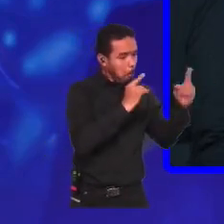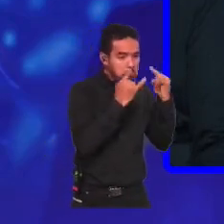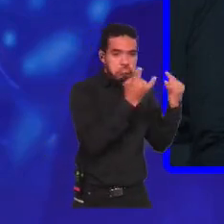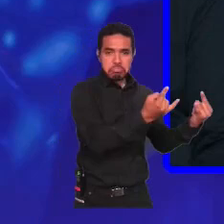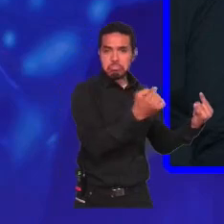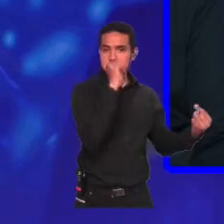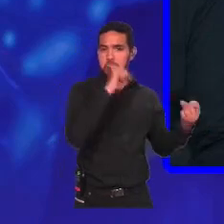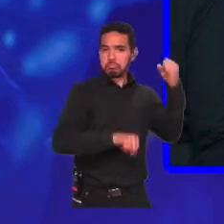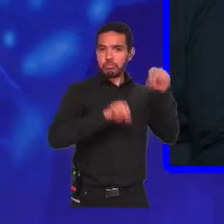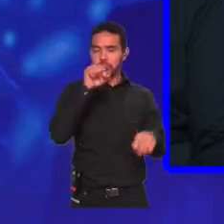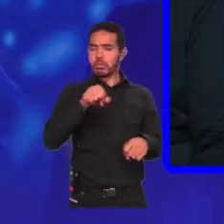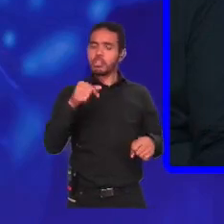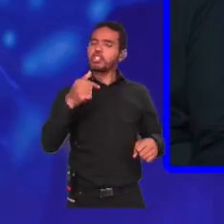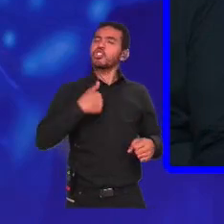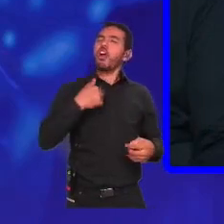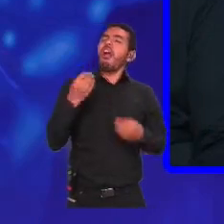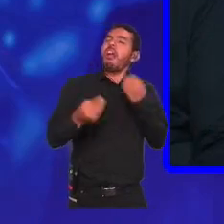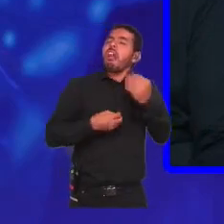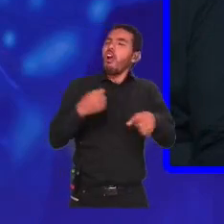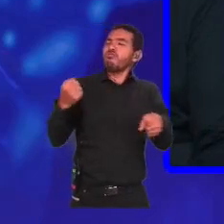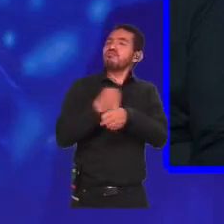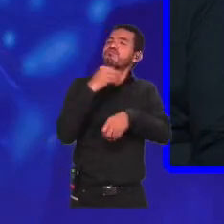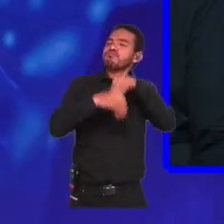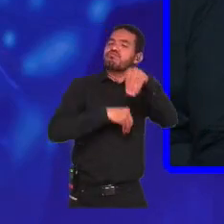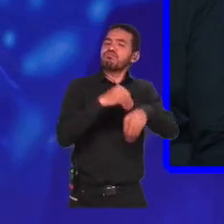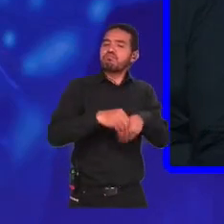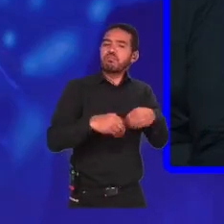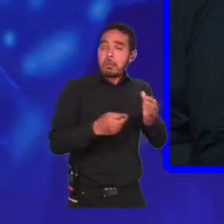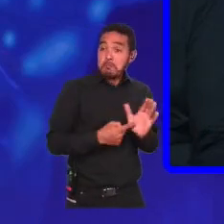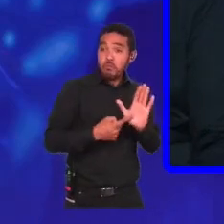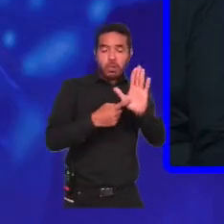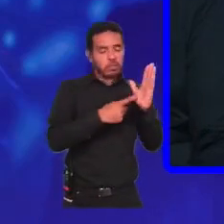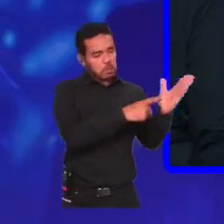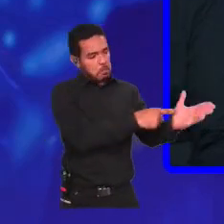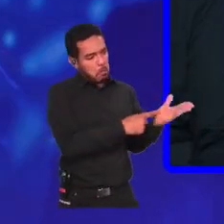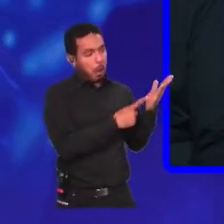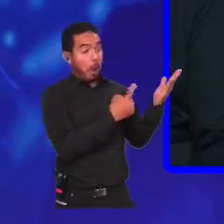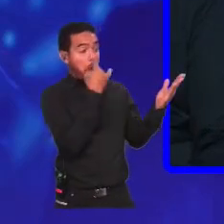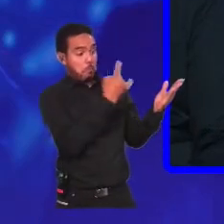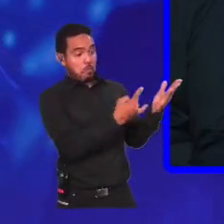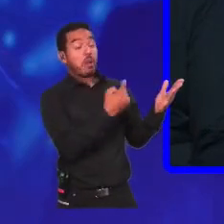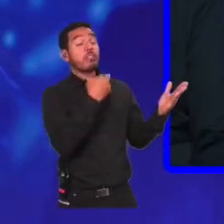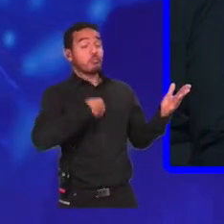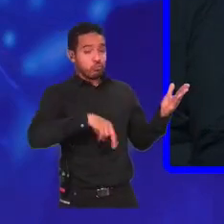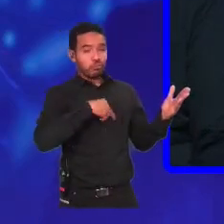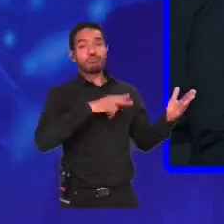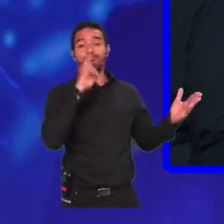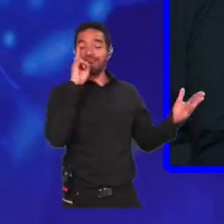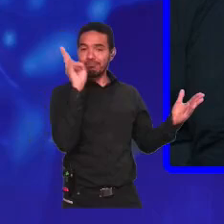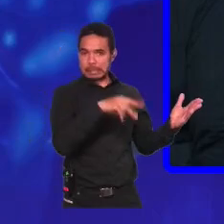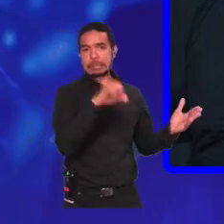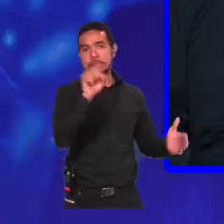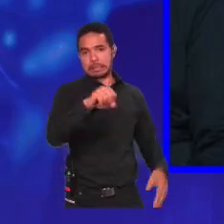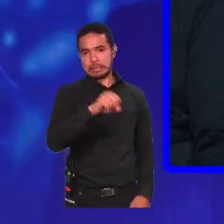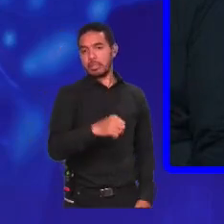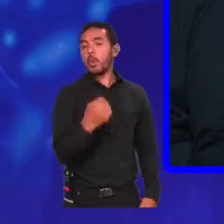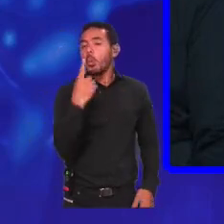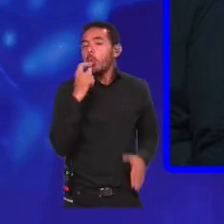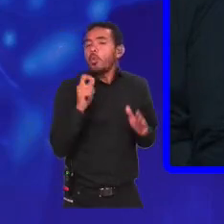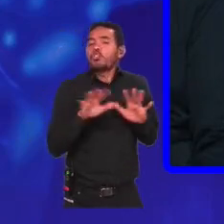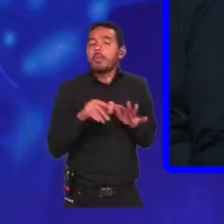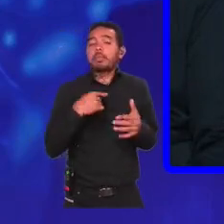what you do, what your capabilities are, stuff like that, because we will look at those things. It's not the only way, as you have to know us and talk to us,